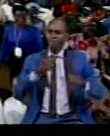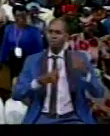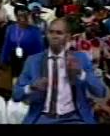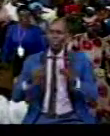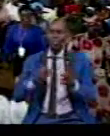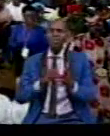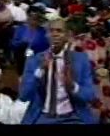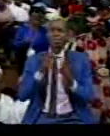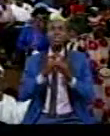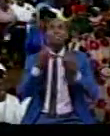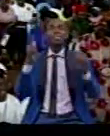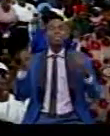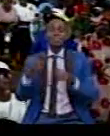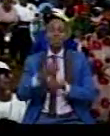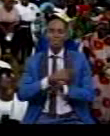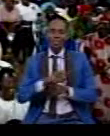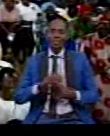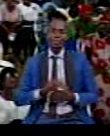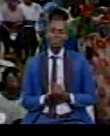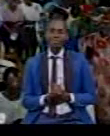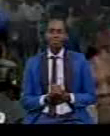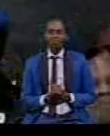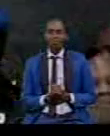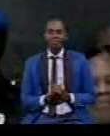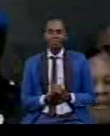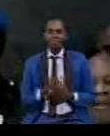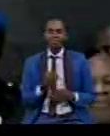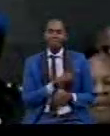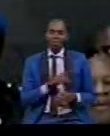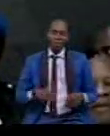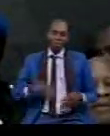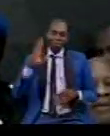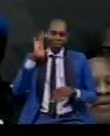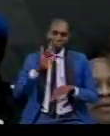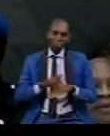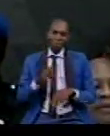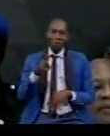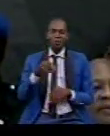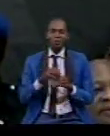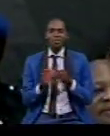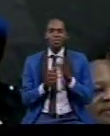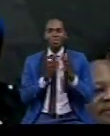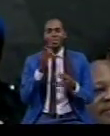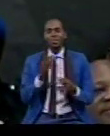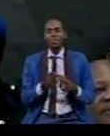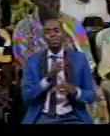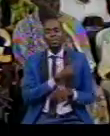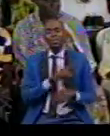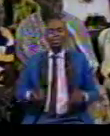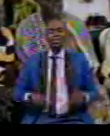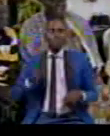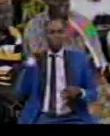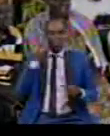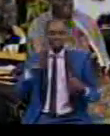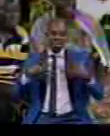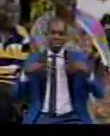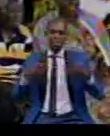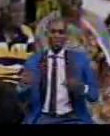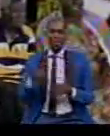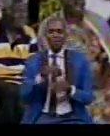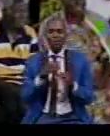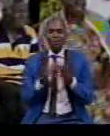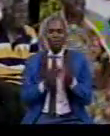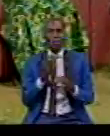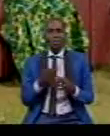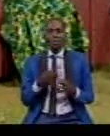world, and that pollutes them. The Lord, it pollutes their heart, it pollutes their mind, it pollutes their